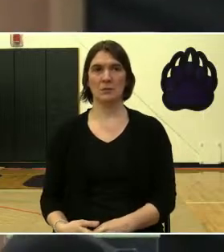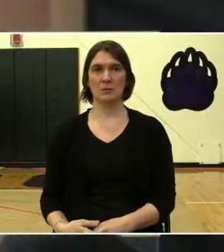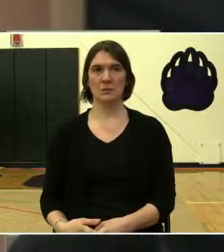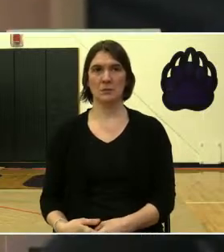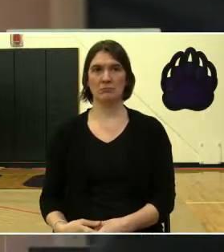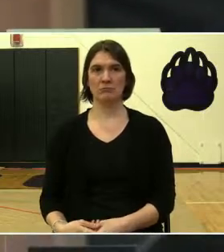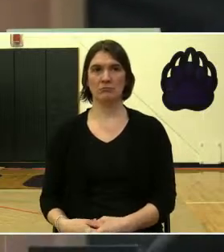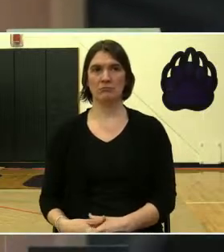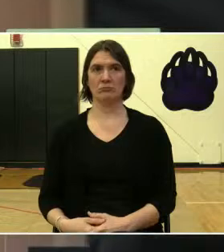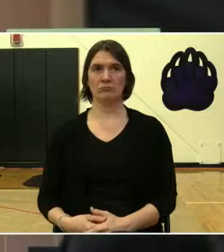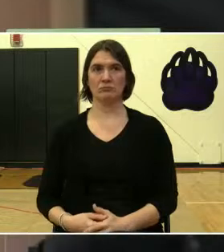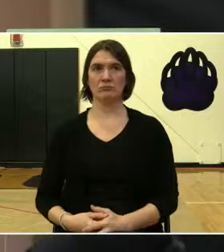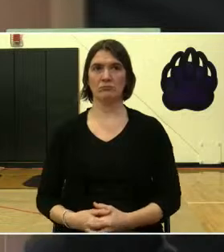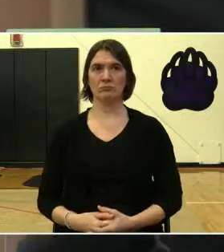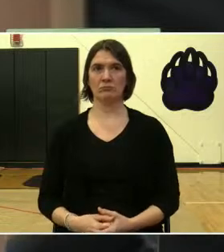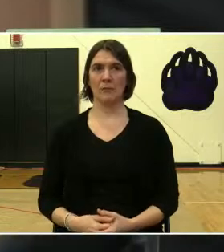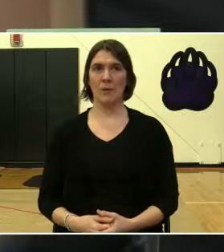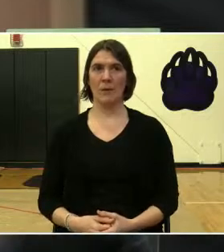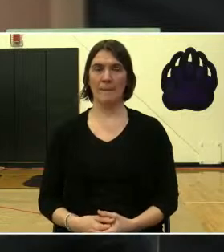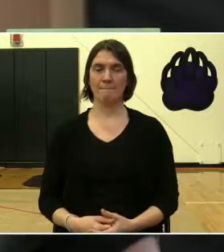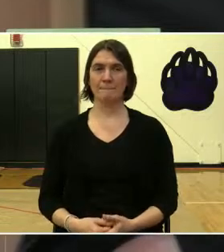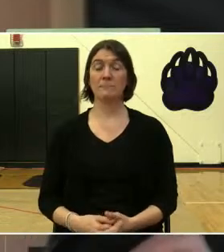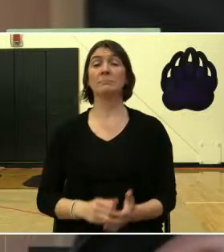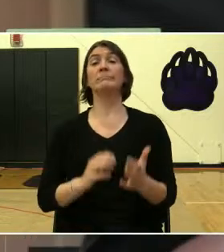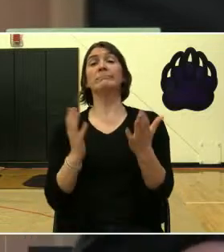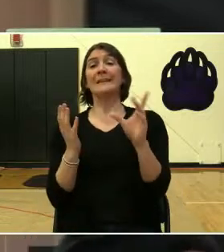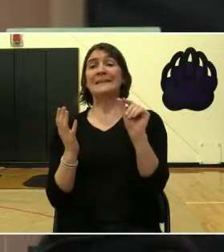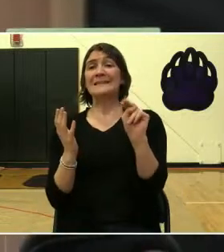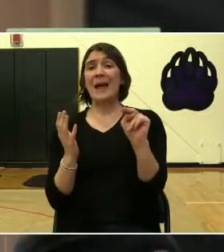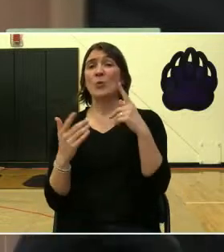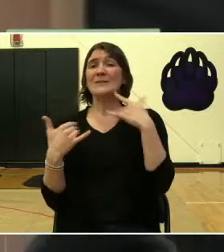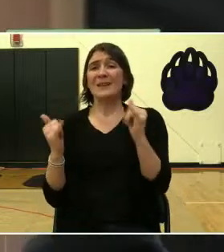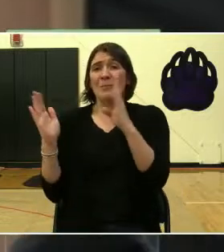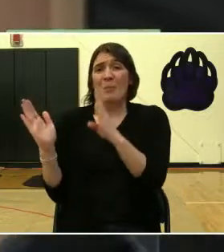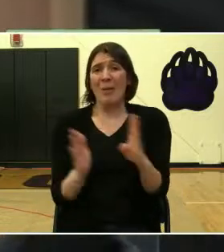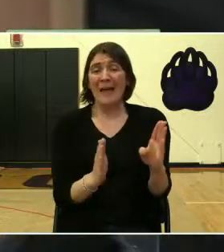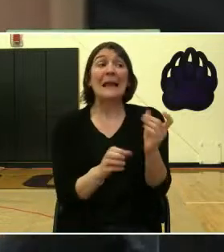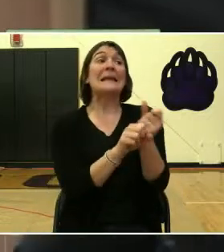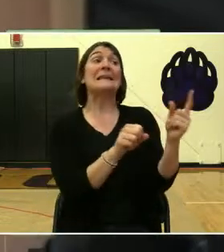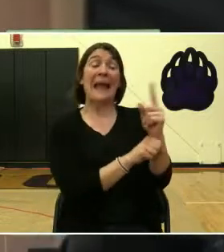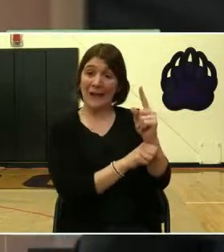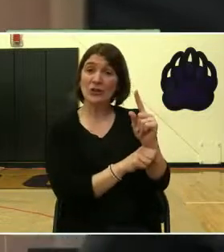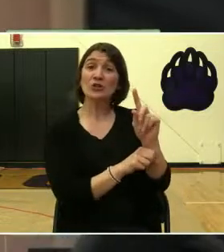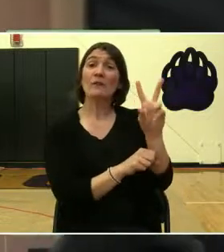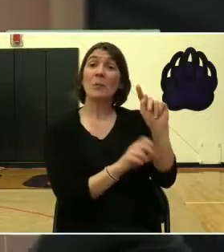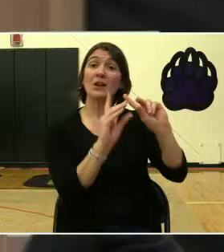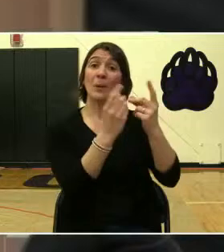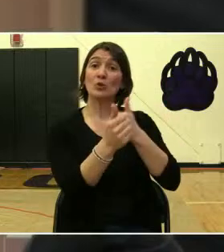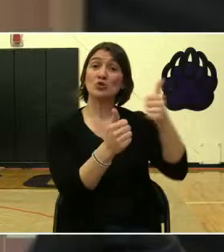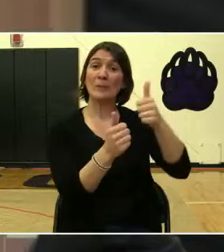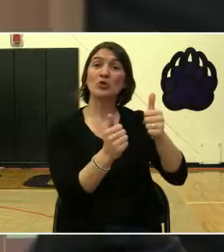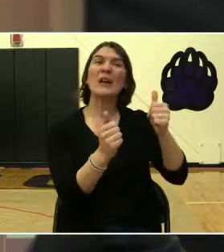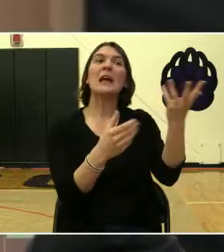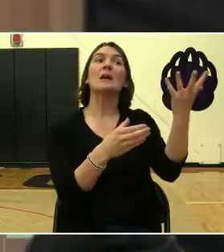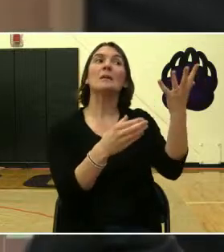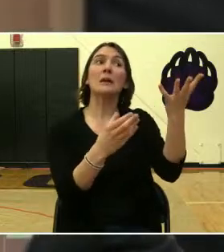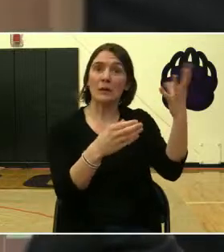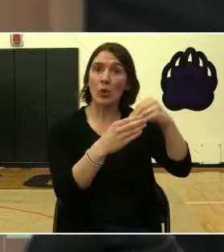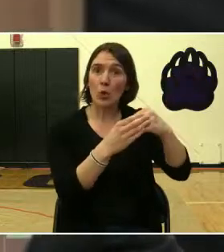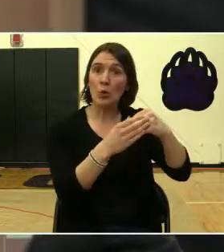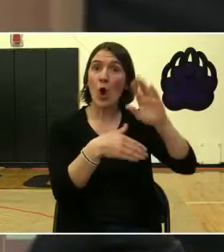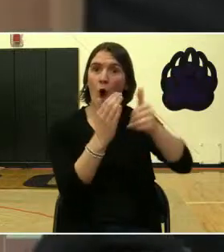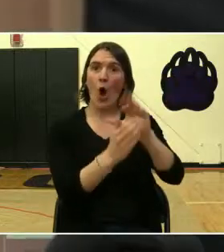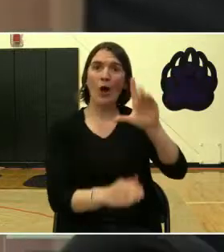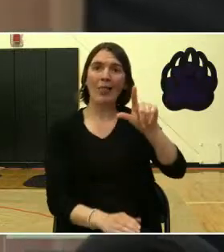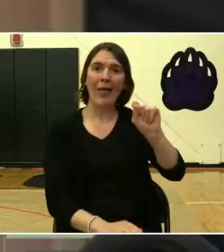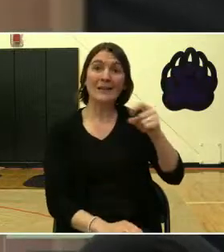currently still planning um you know next year VR is planning on a Class one Paving project that will include um all